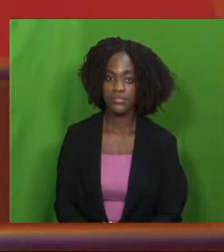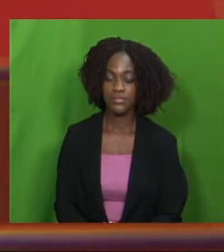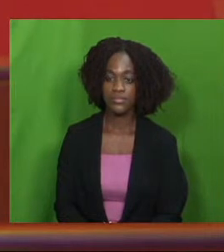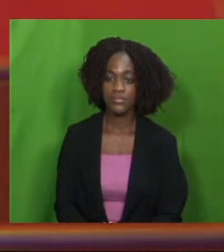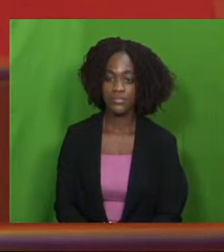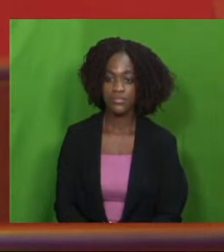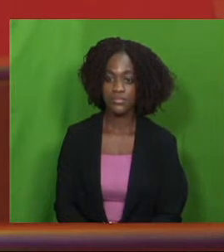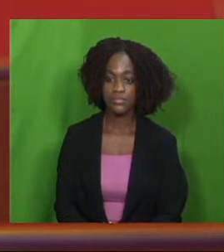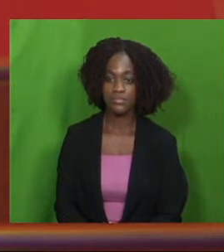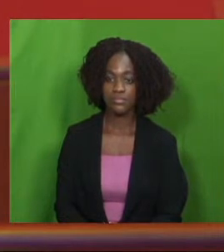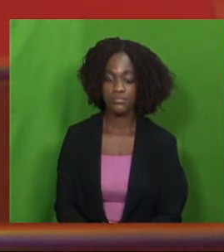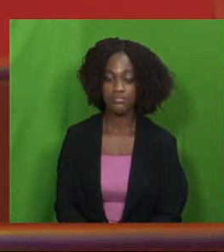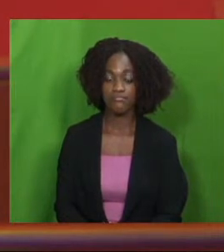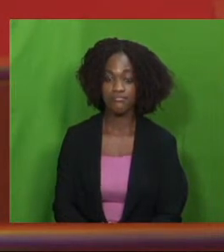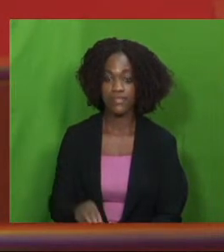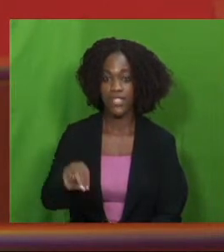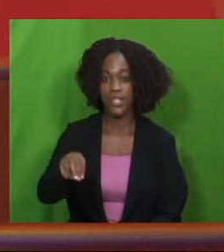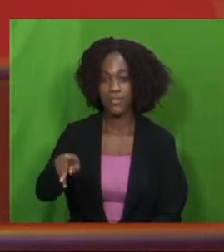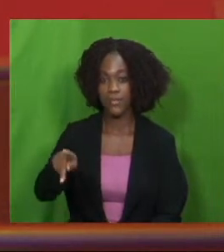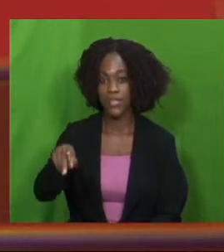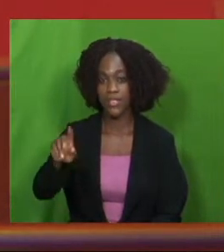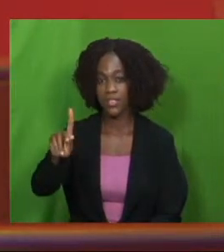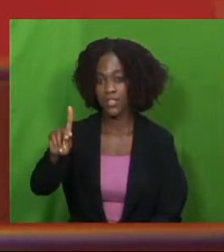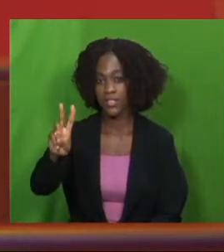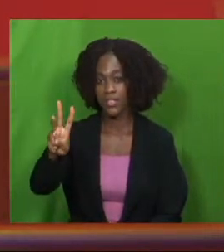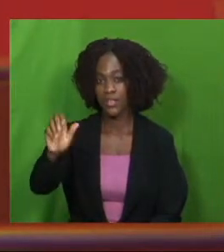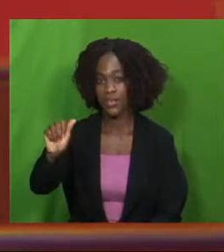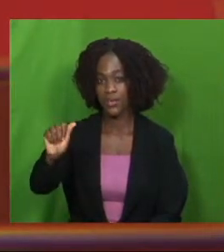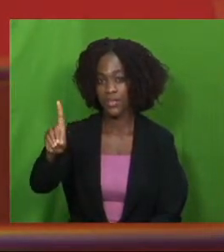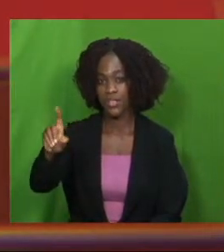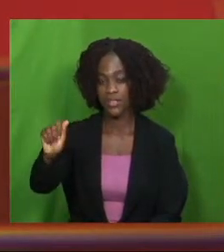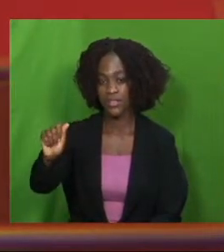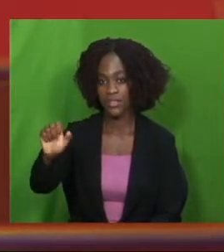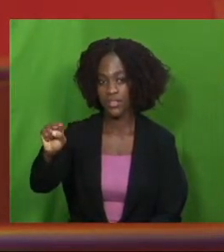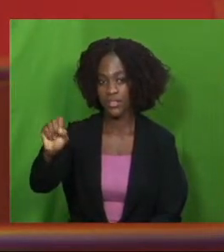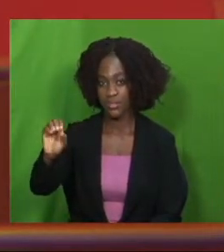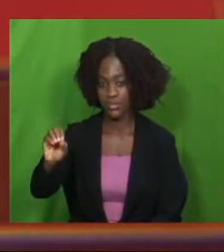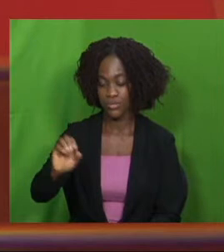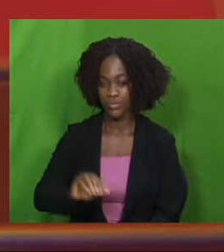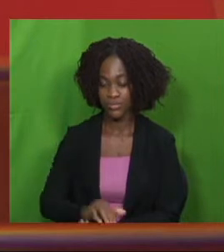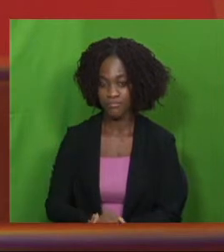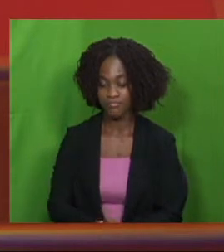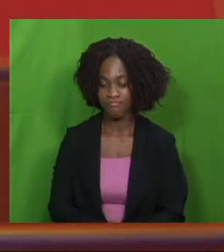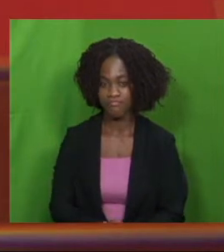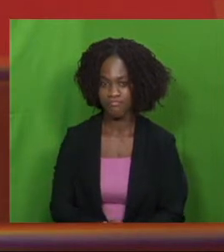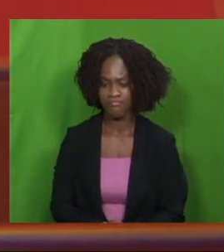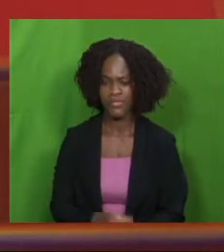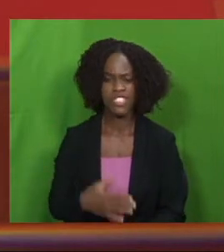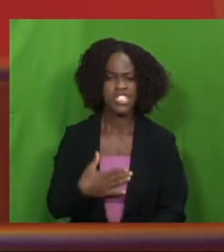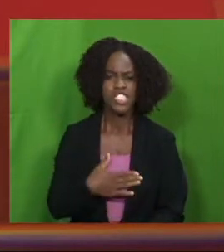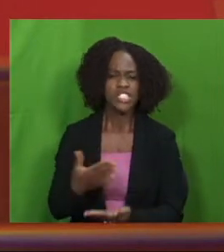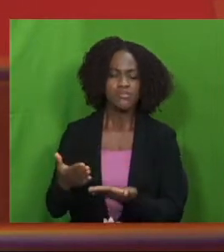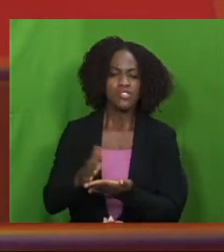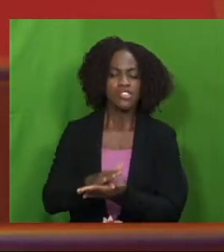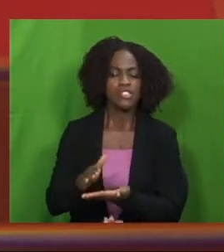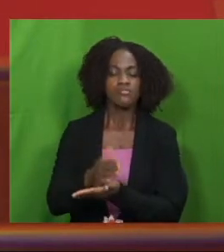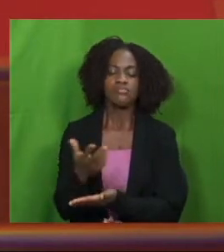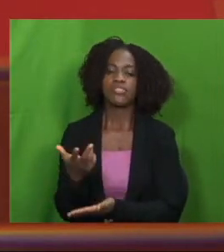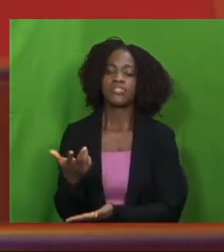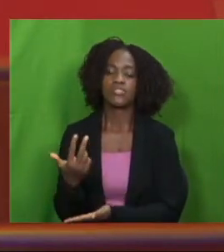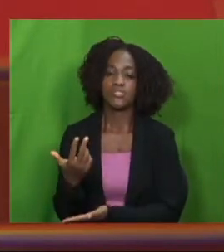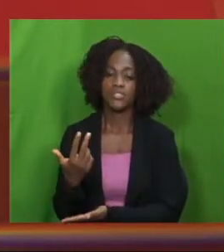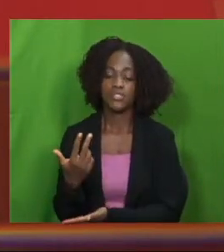Yes, the honorable member for Kwadaso. Honorable Speaker, page 13,